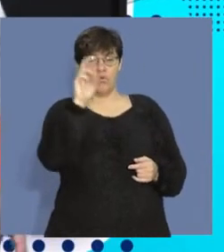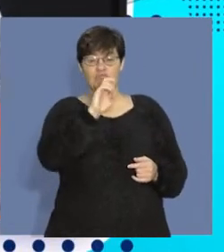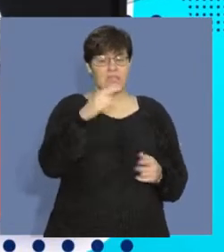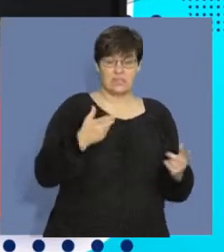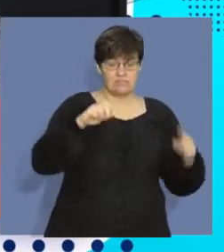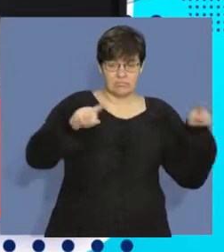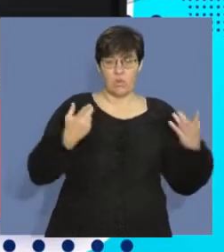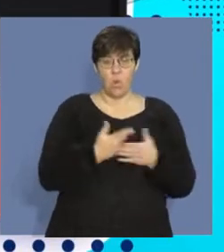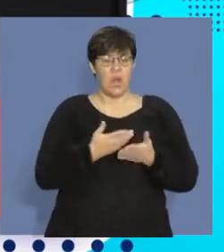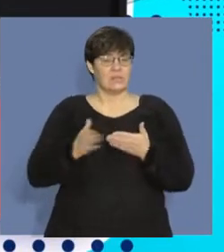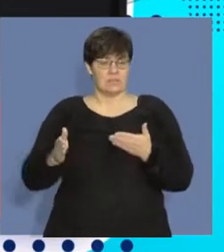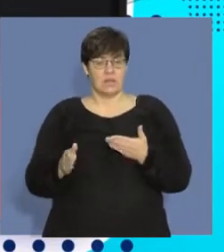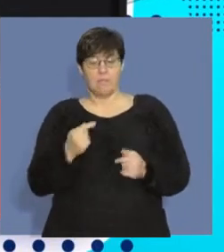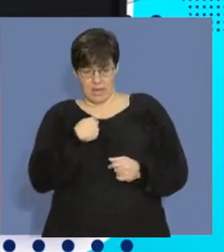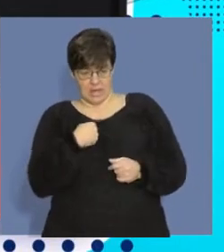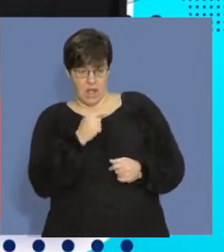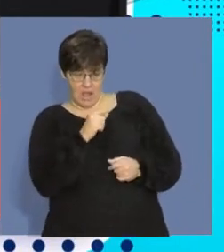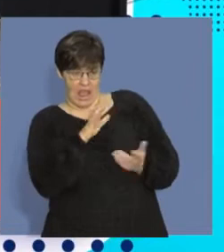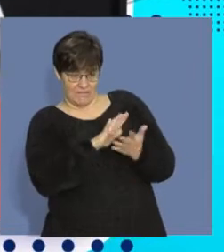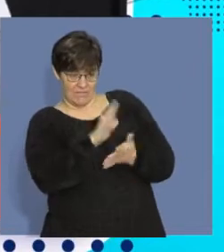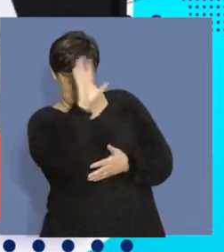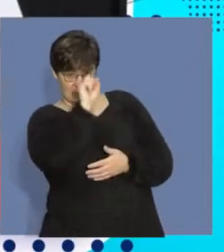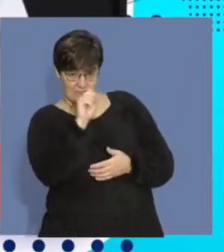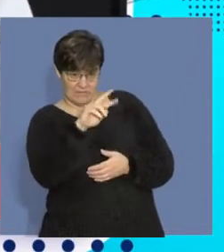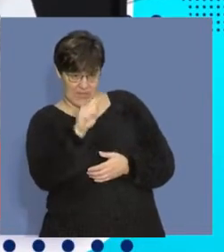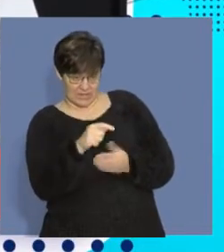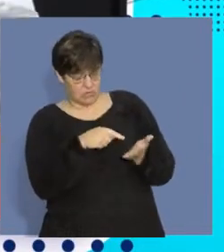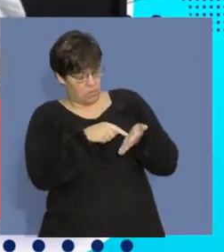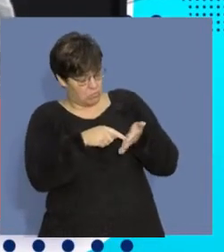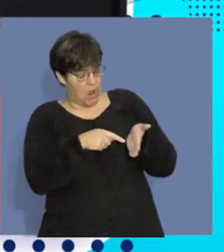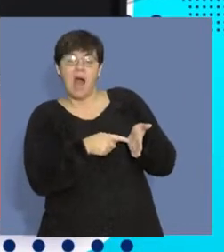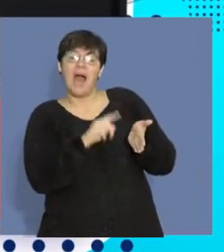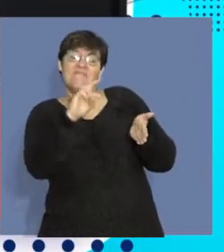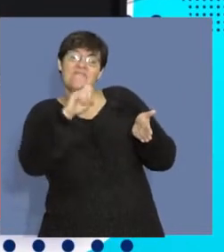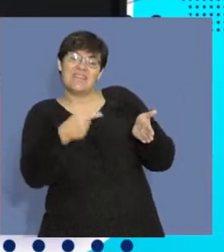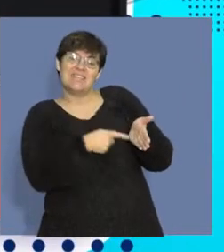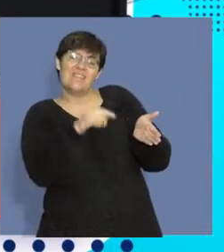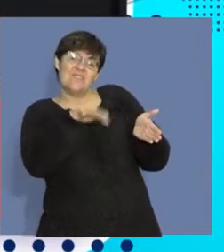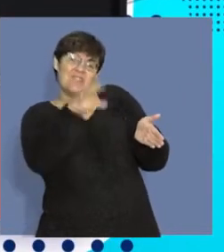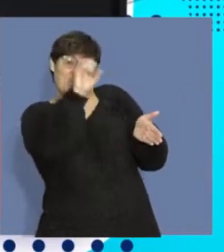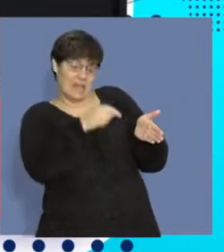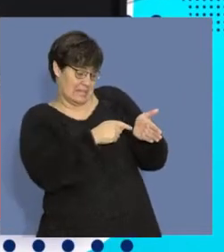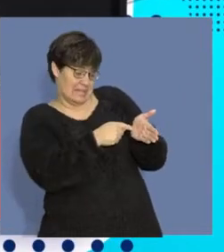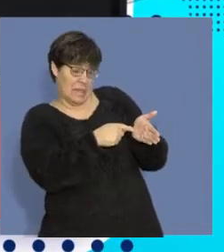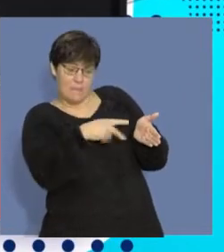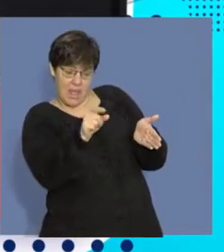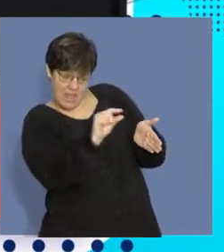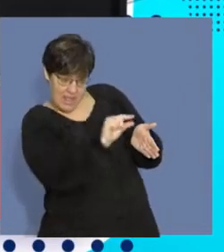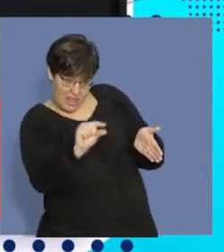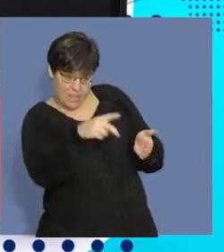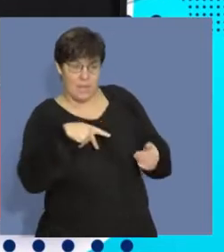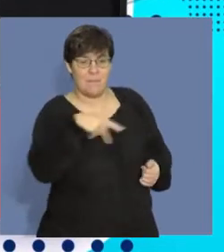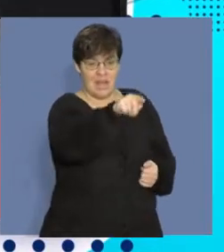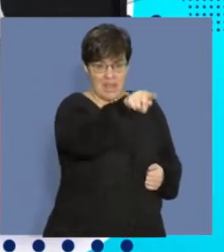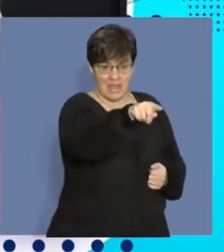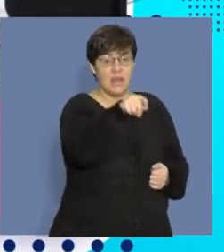exempted you are paying the vat to that vet vendor so the vet vendor then has to pay